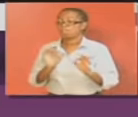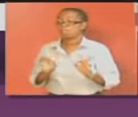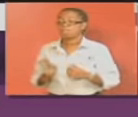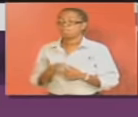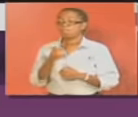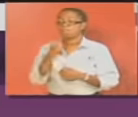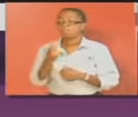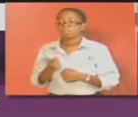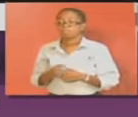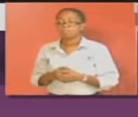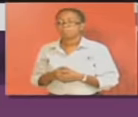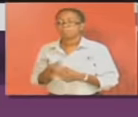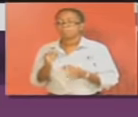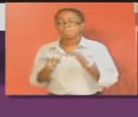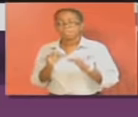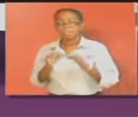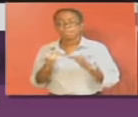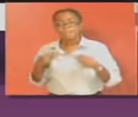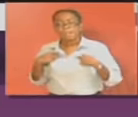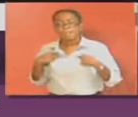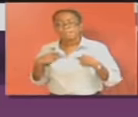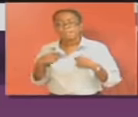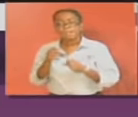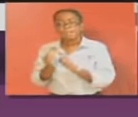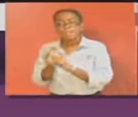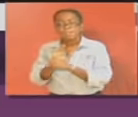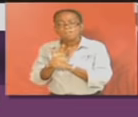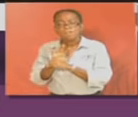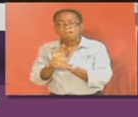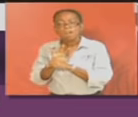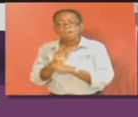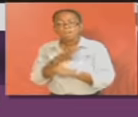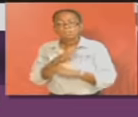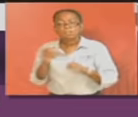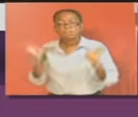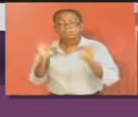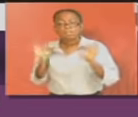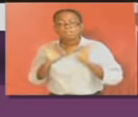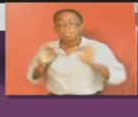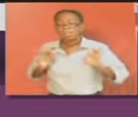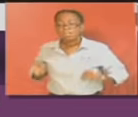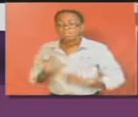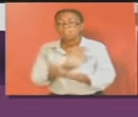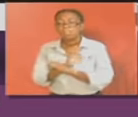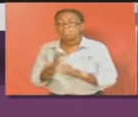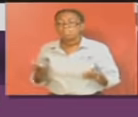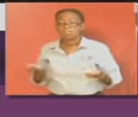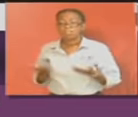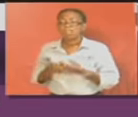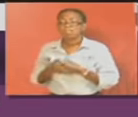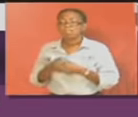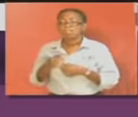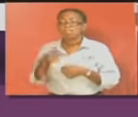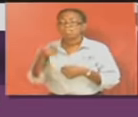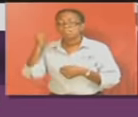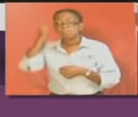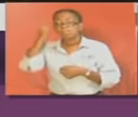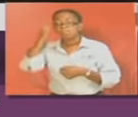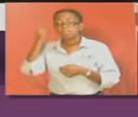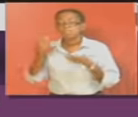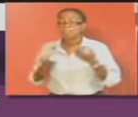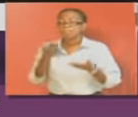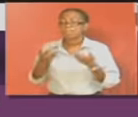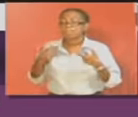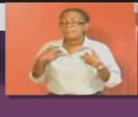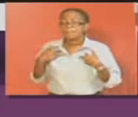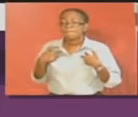wondering, has there been an increase in the testing of asymptomatic contacts, and whether or not we know what